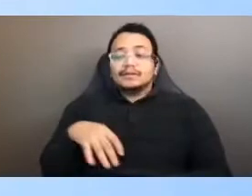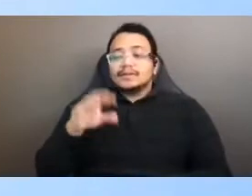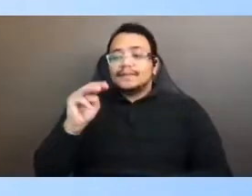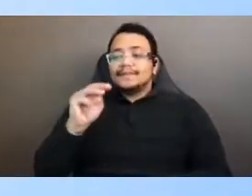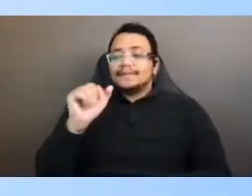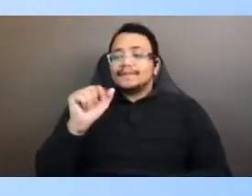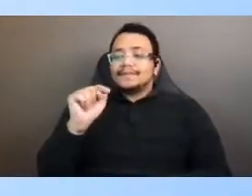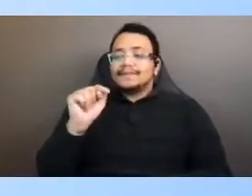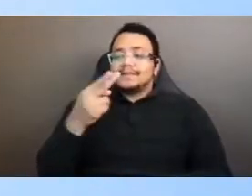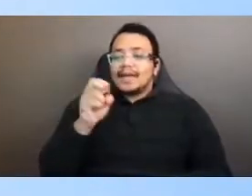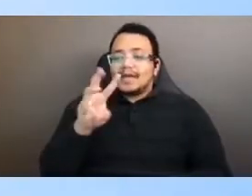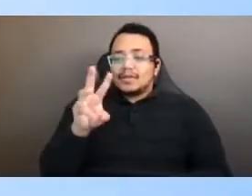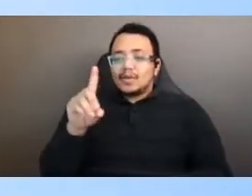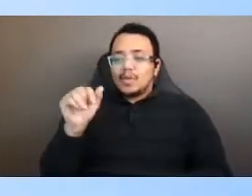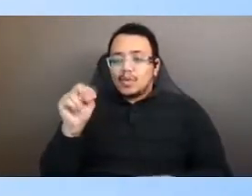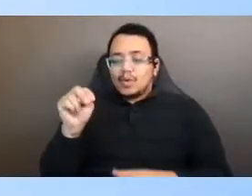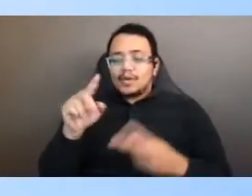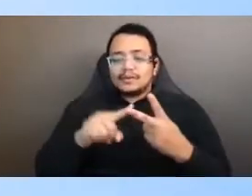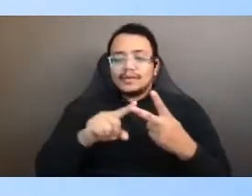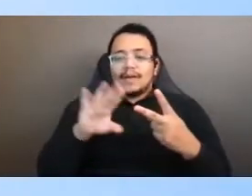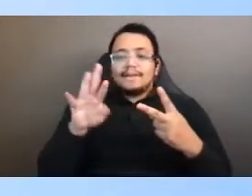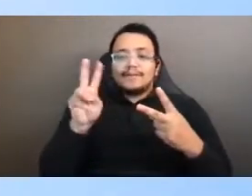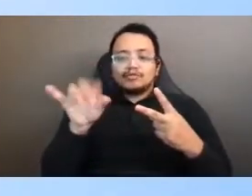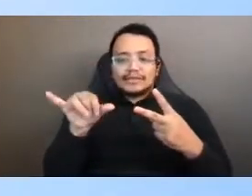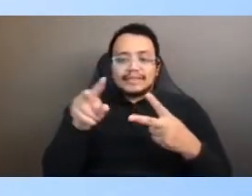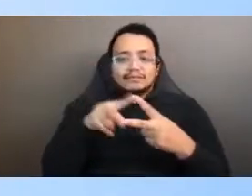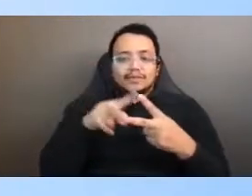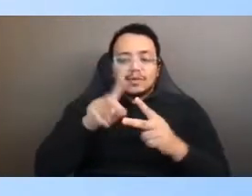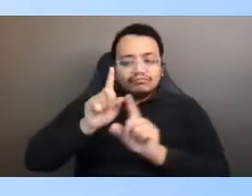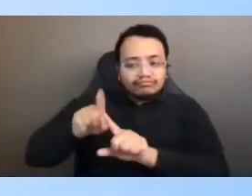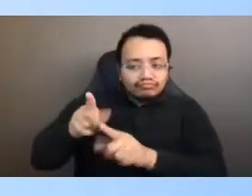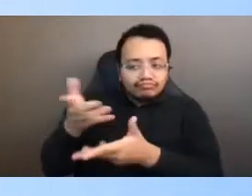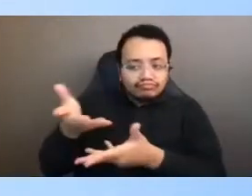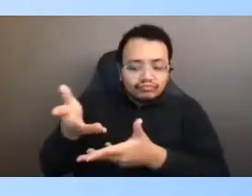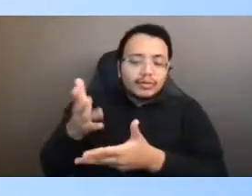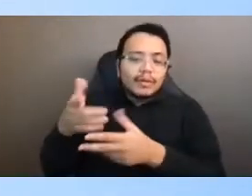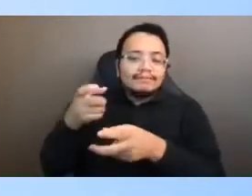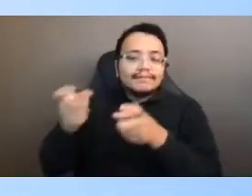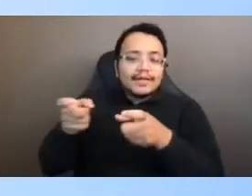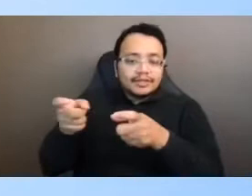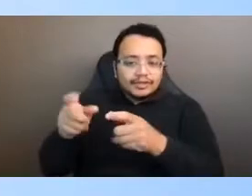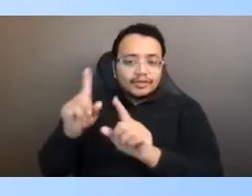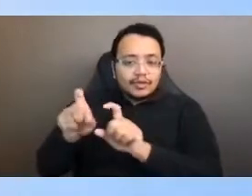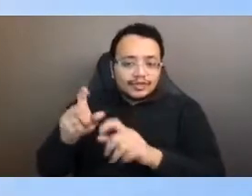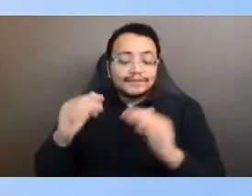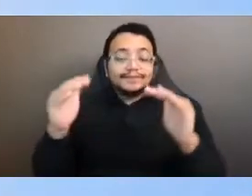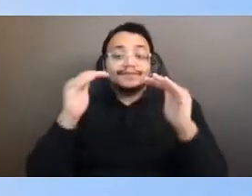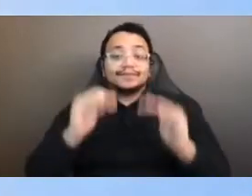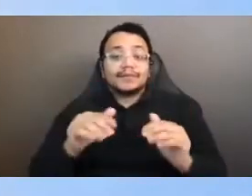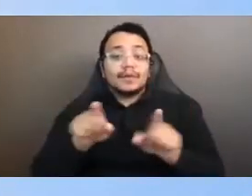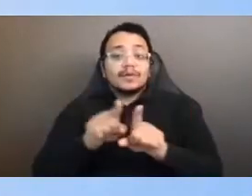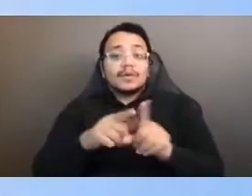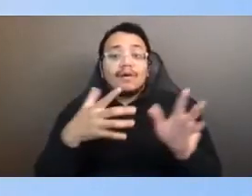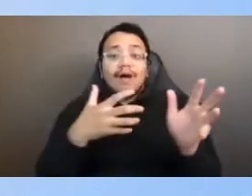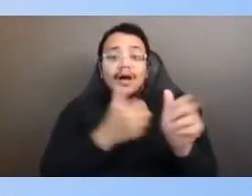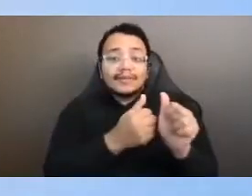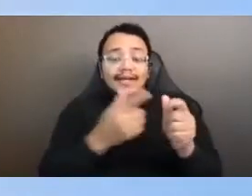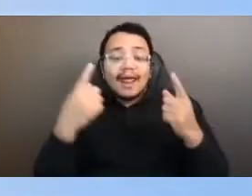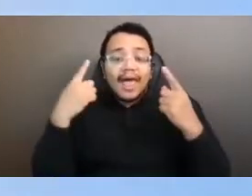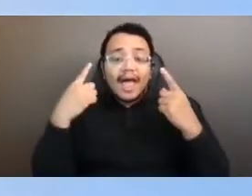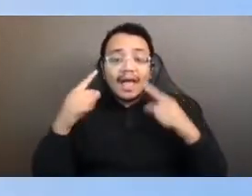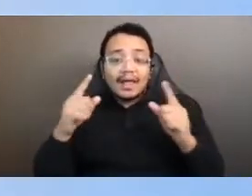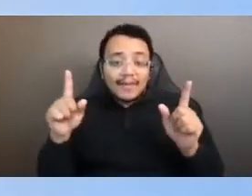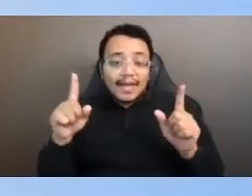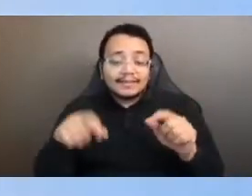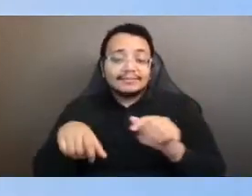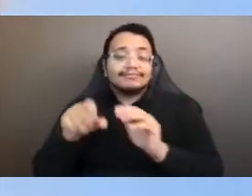and Program Associate Brittany Brown will ensure that we get your questions answered throughout this day. Also, there'll be updates and announcements,